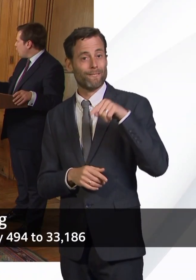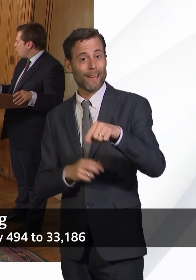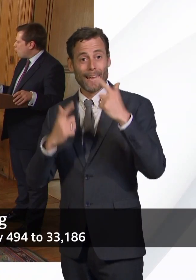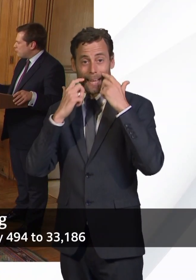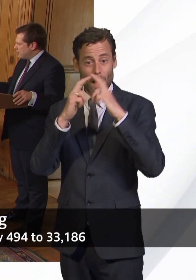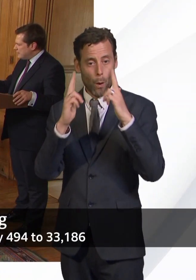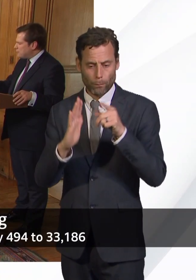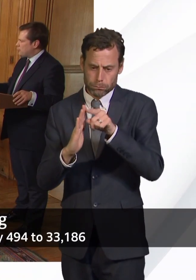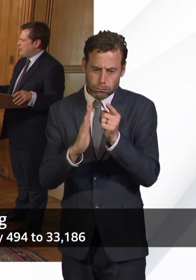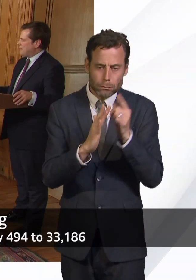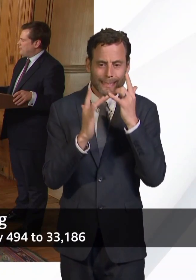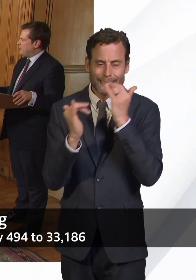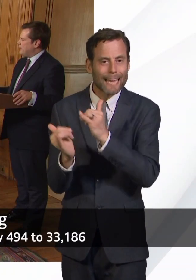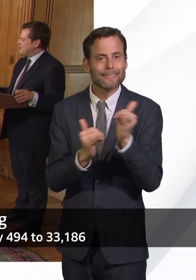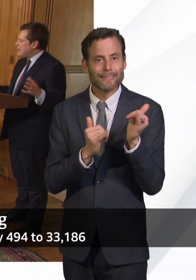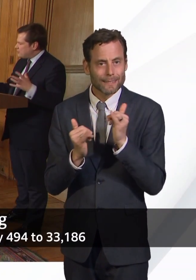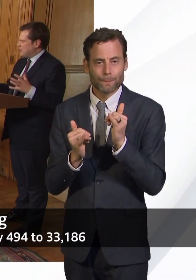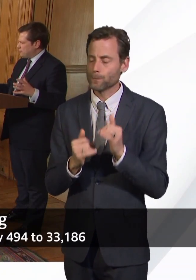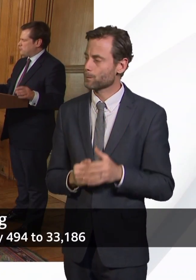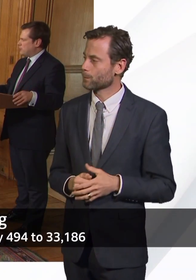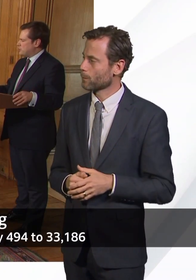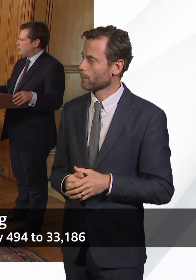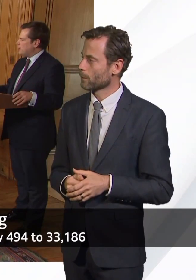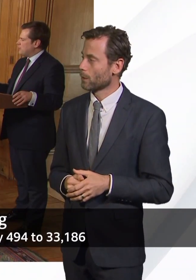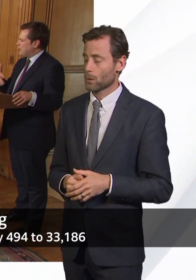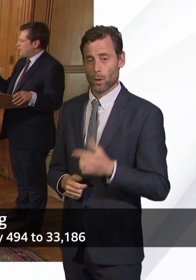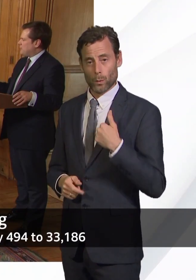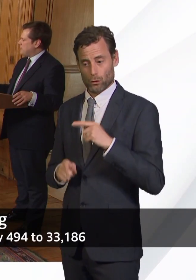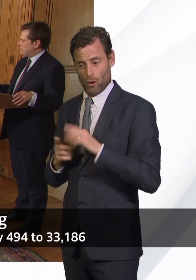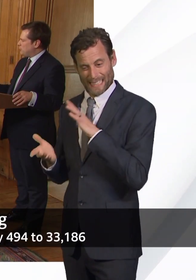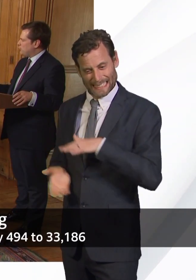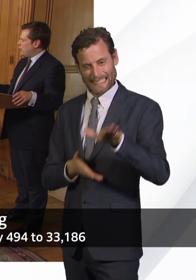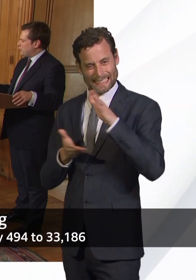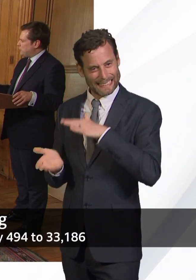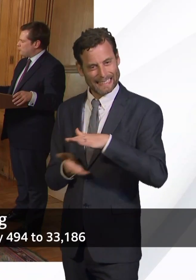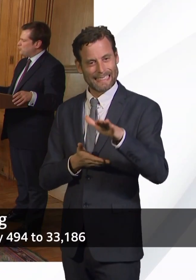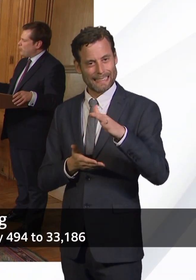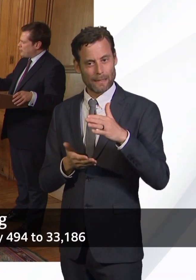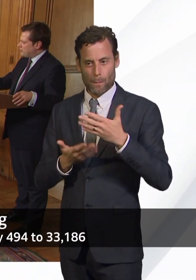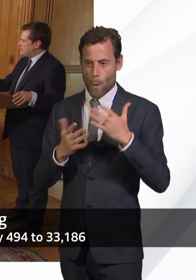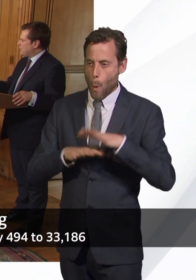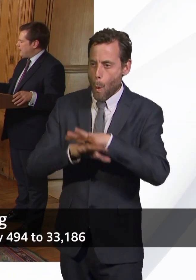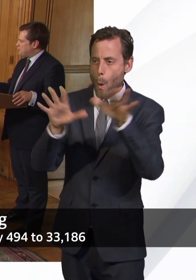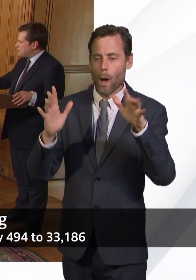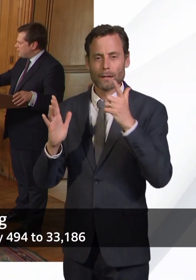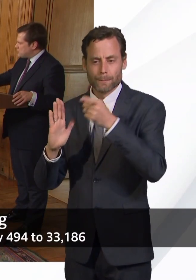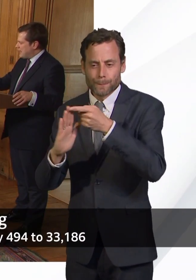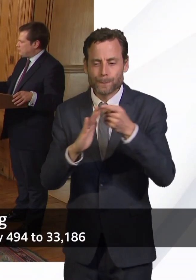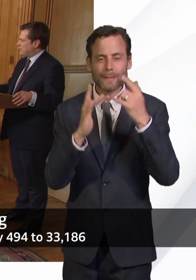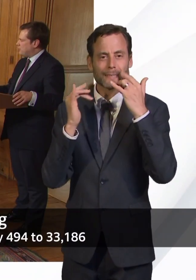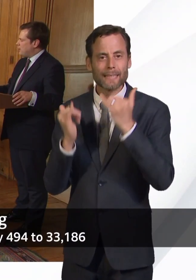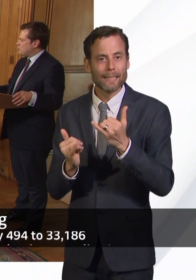using all of the levers that we have in the testing infrastructure to make that as accessible as possible, whether it's giving them